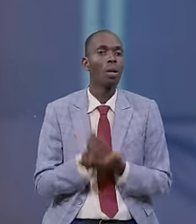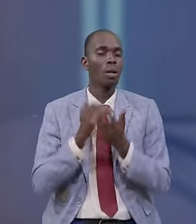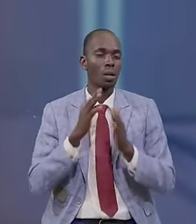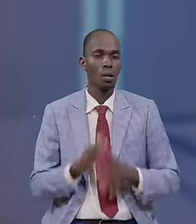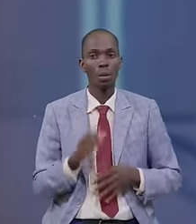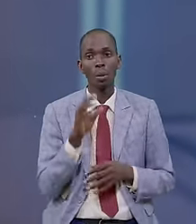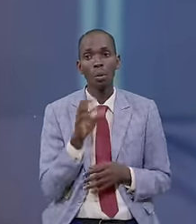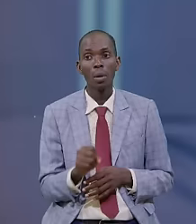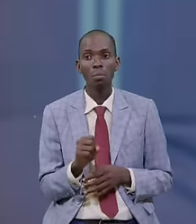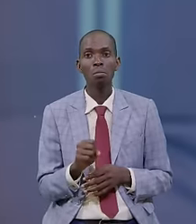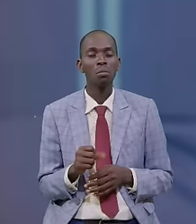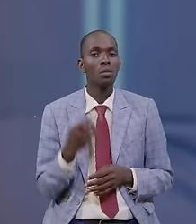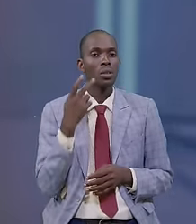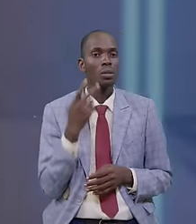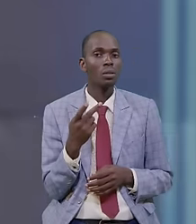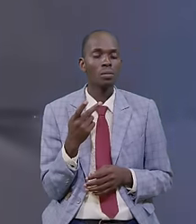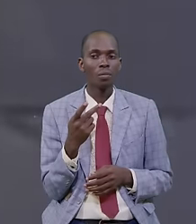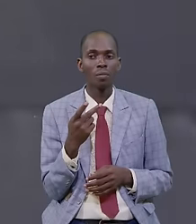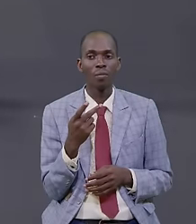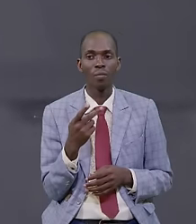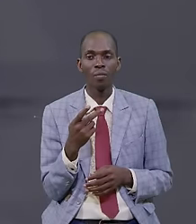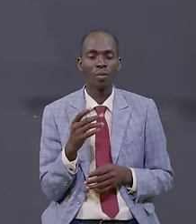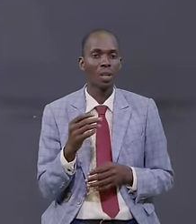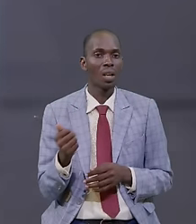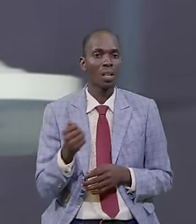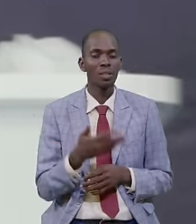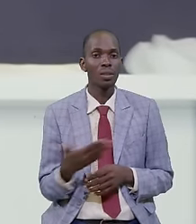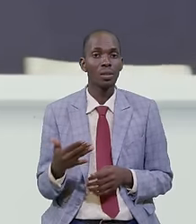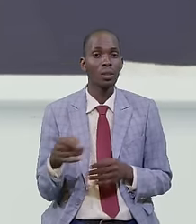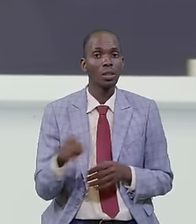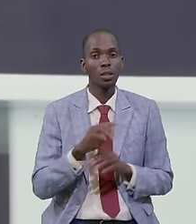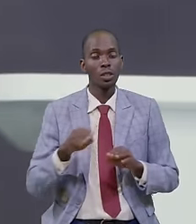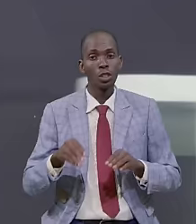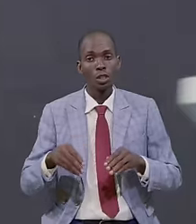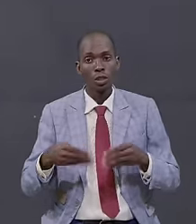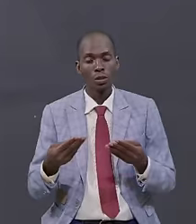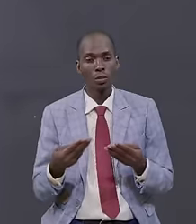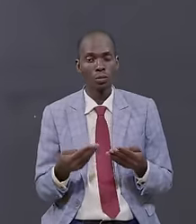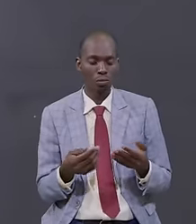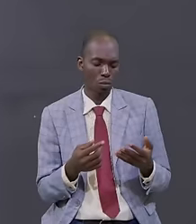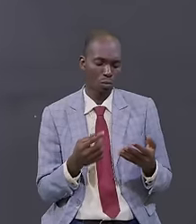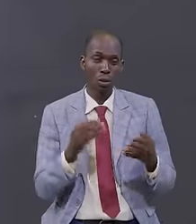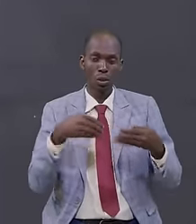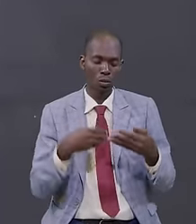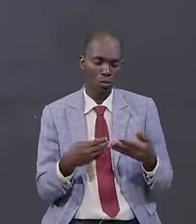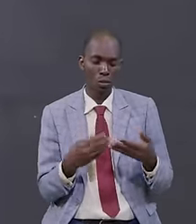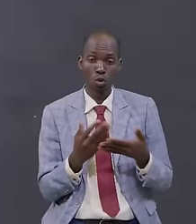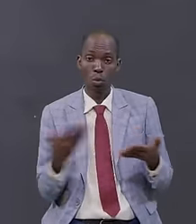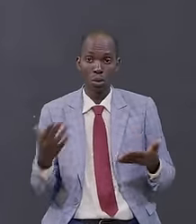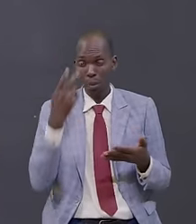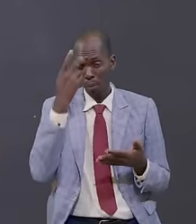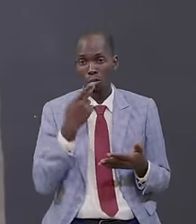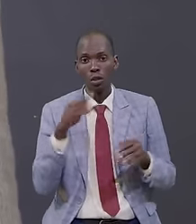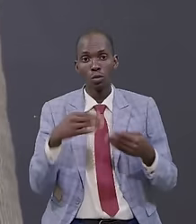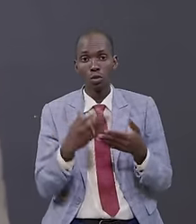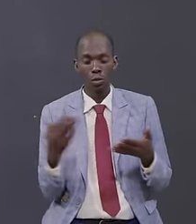you like to count anything they give you, you say 1, 2, 3, 4. And if they ask you the